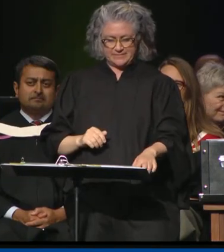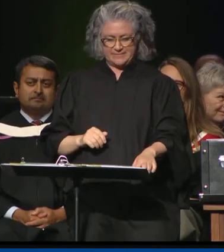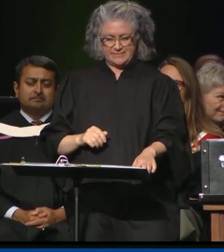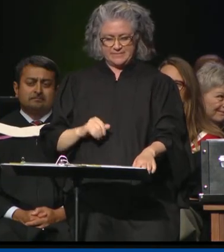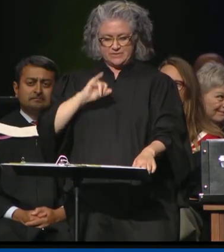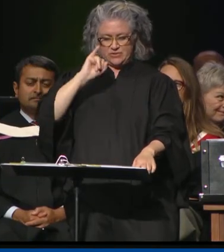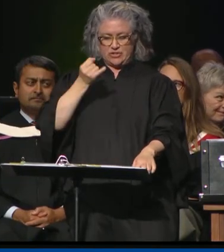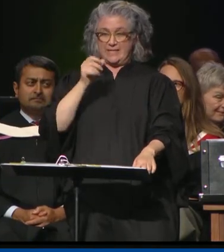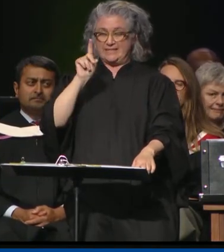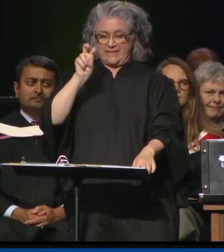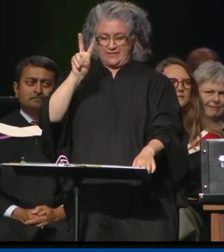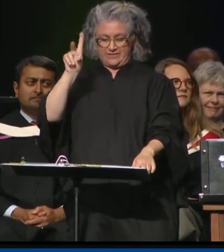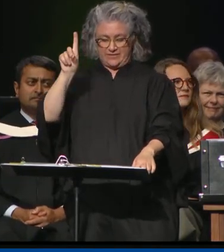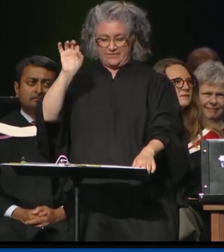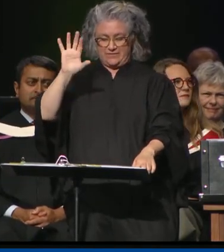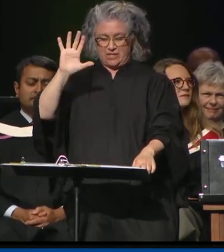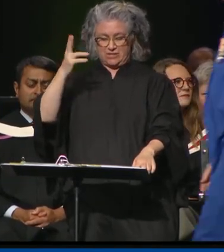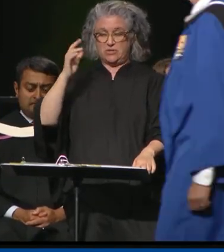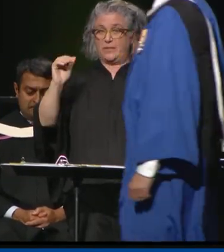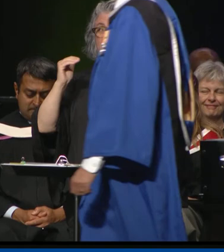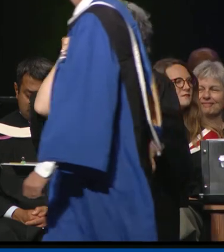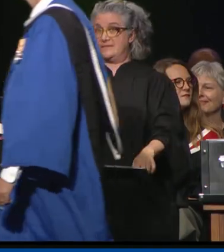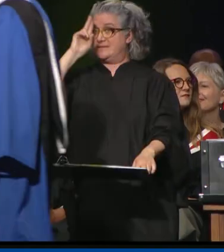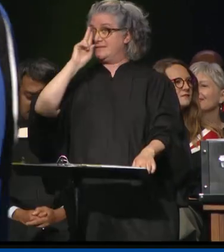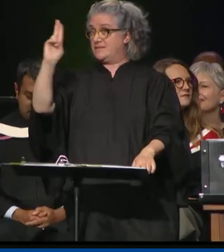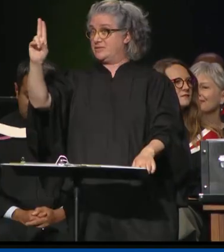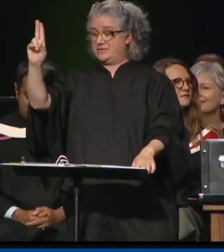J. David Finch, with distinction.